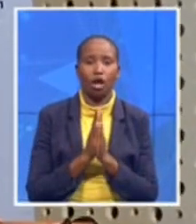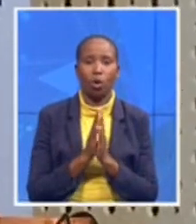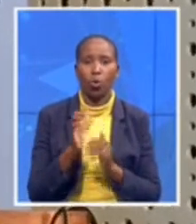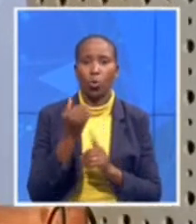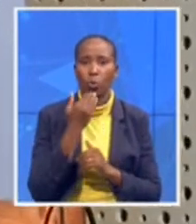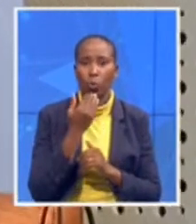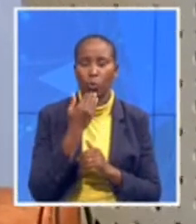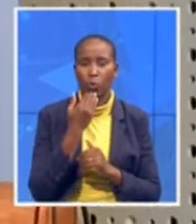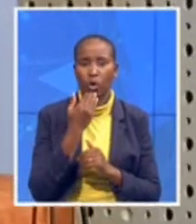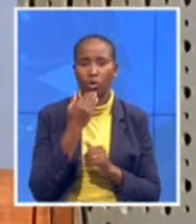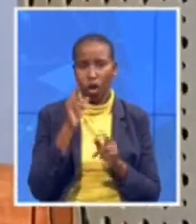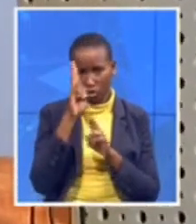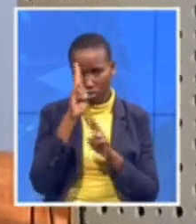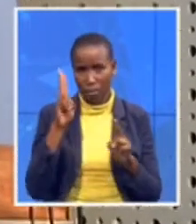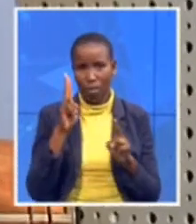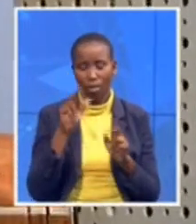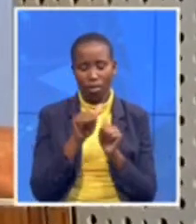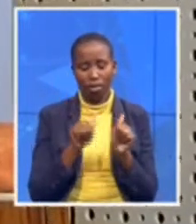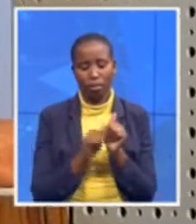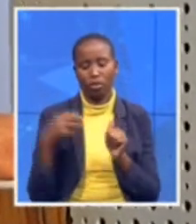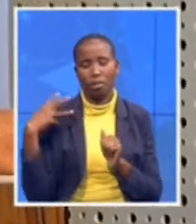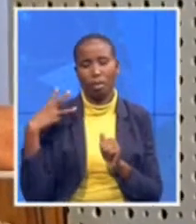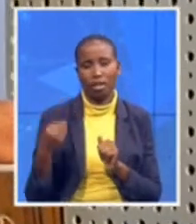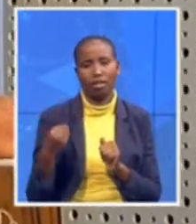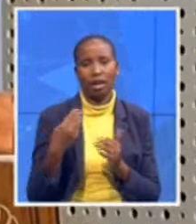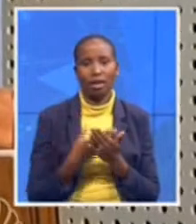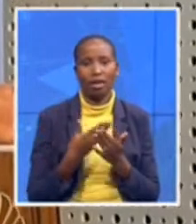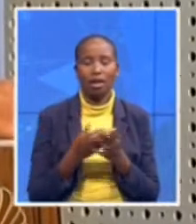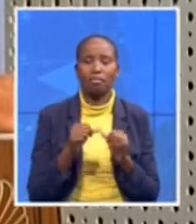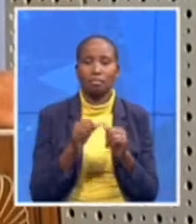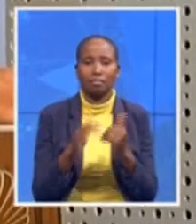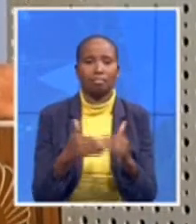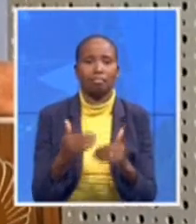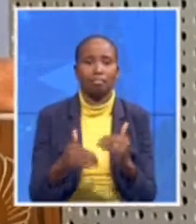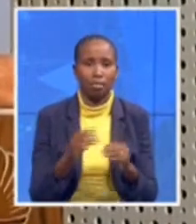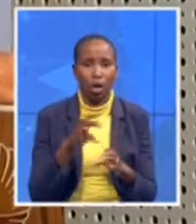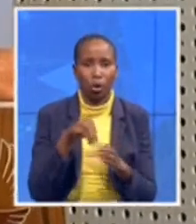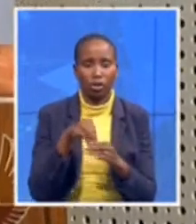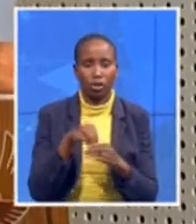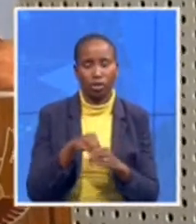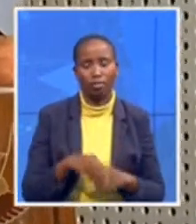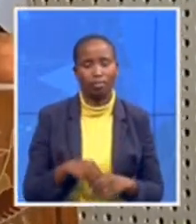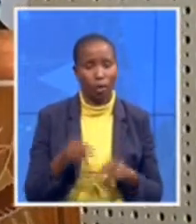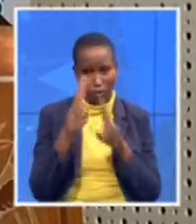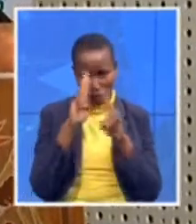us through the contextualization. Honourable Minister, Deputy Minister.